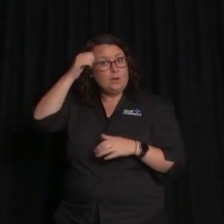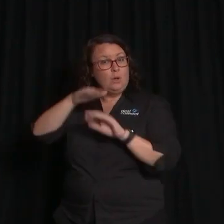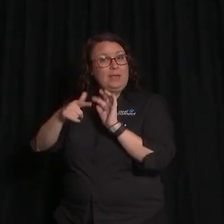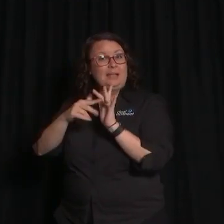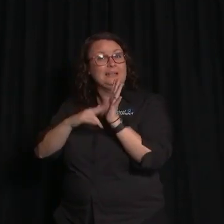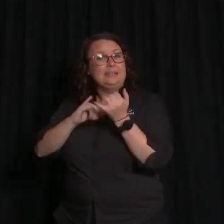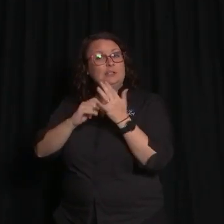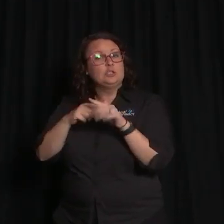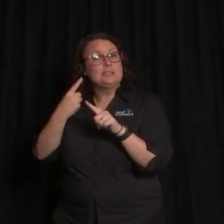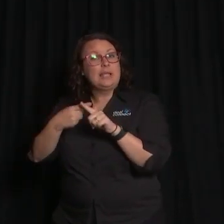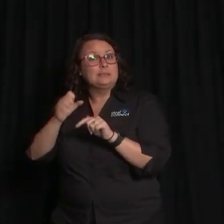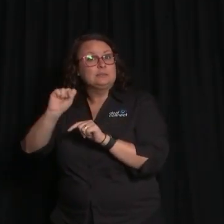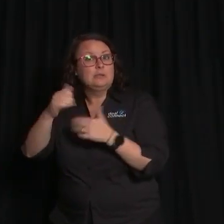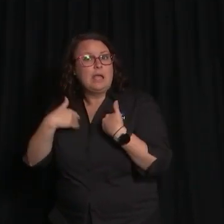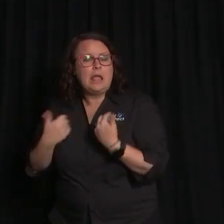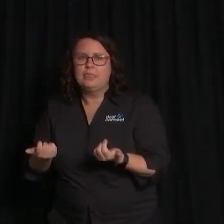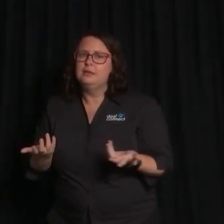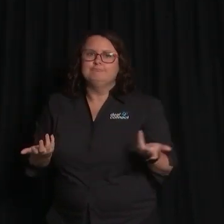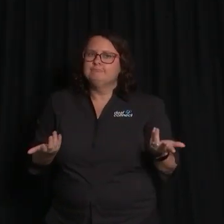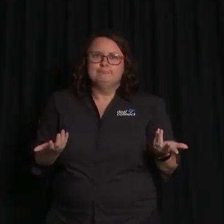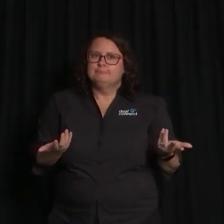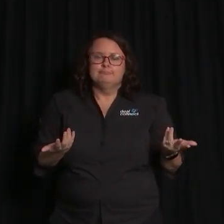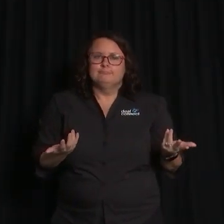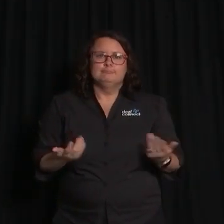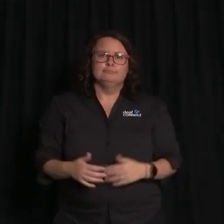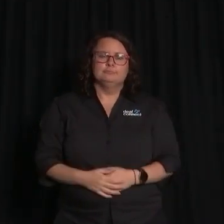variations? We see a few little